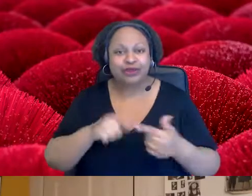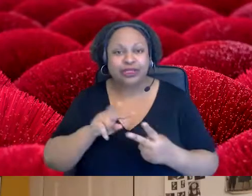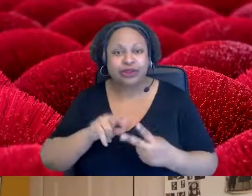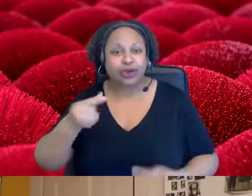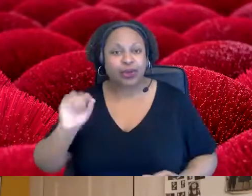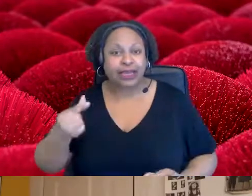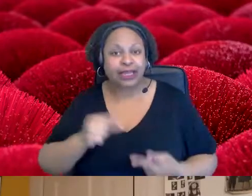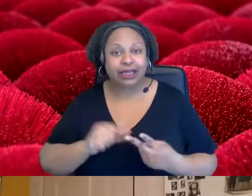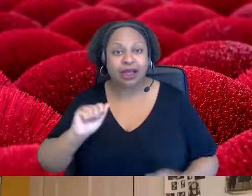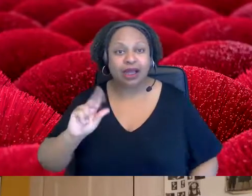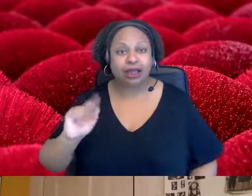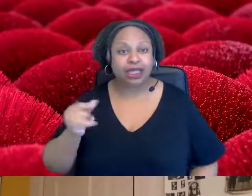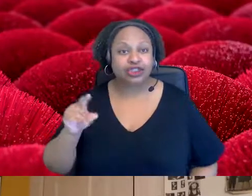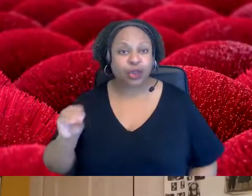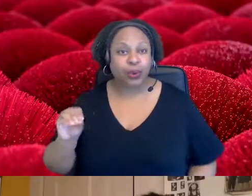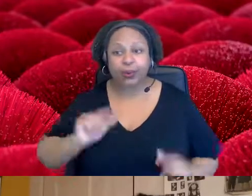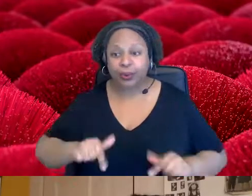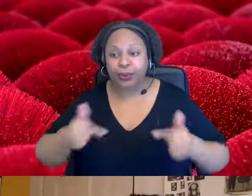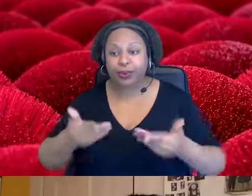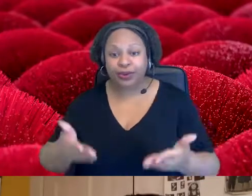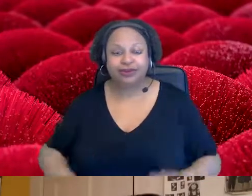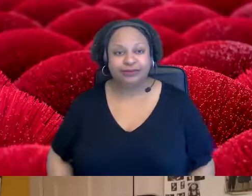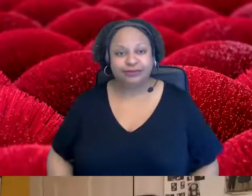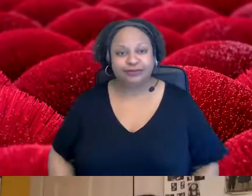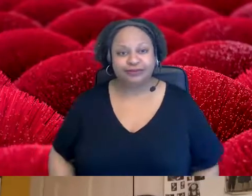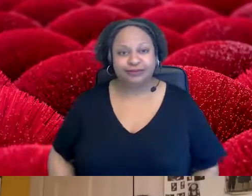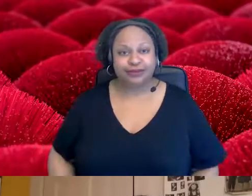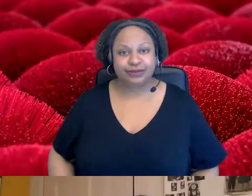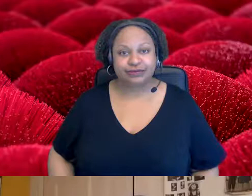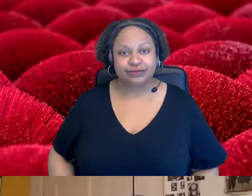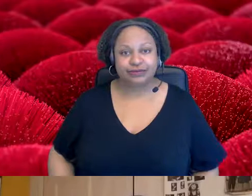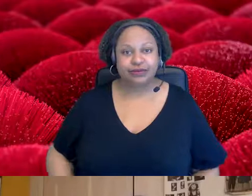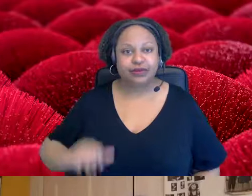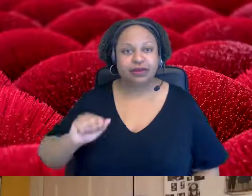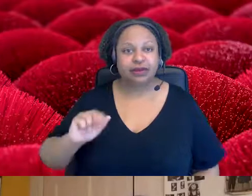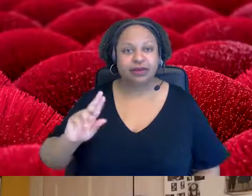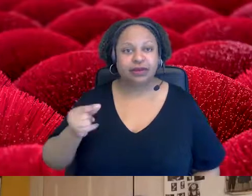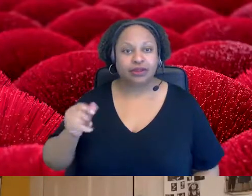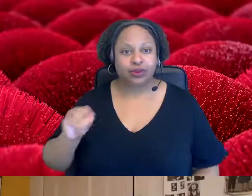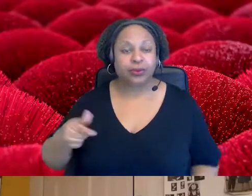or Augusto. Thank you. Thanks, Claudia. Yeah,